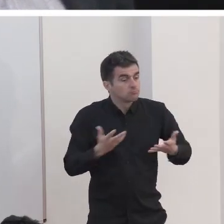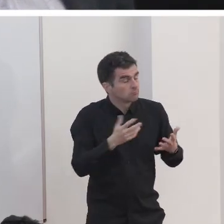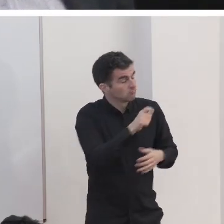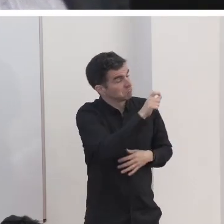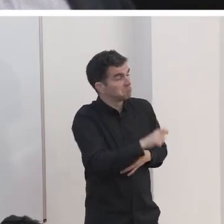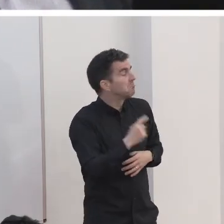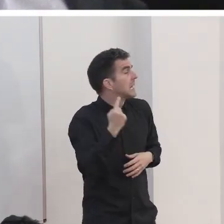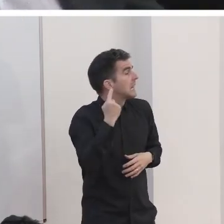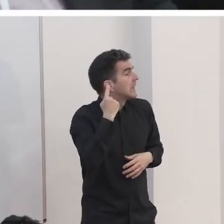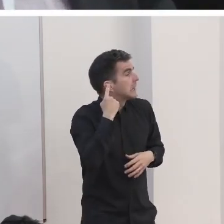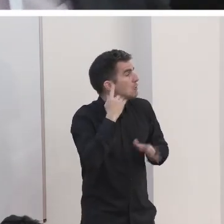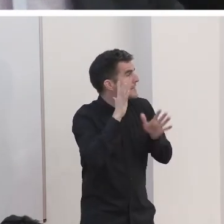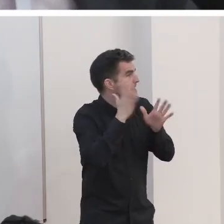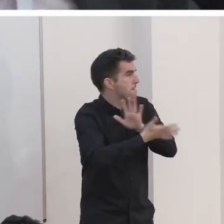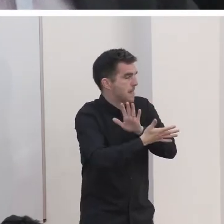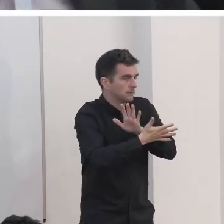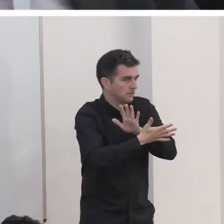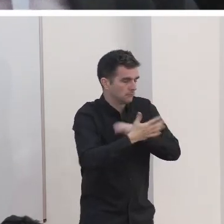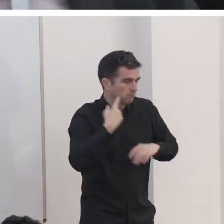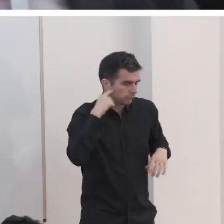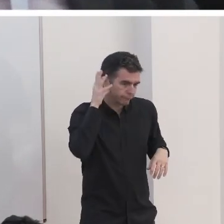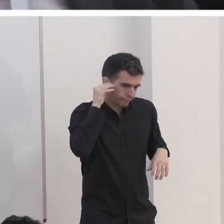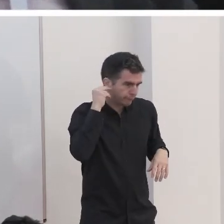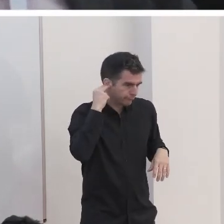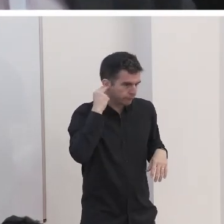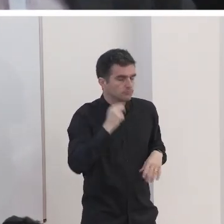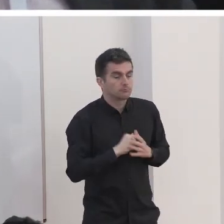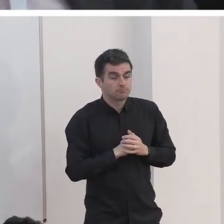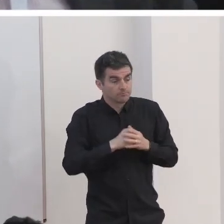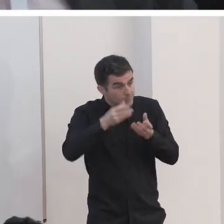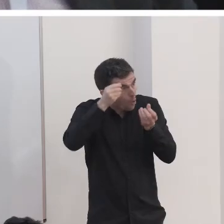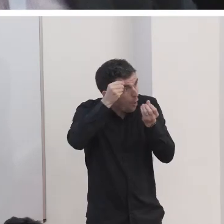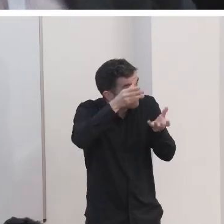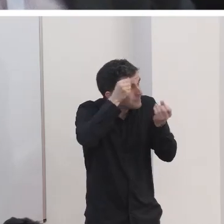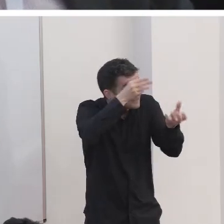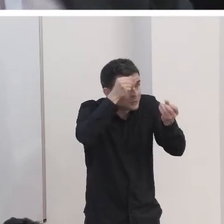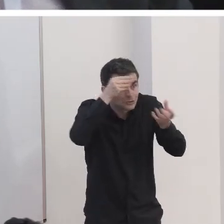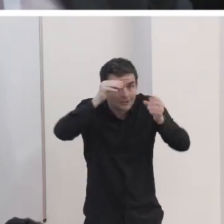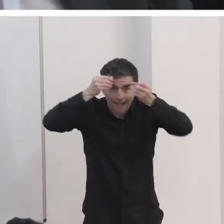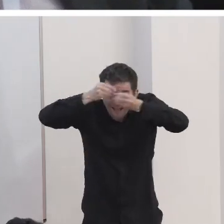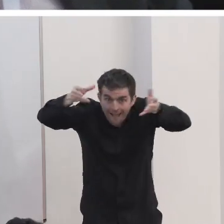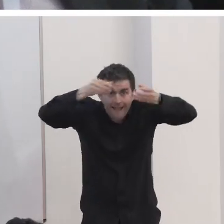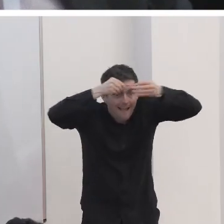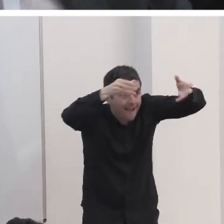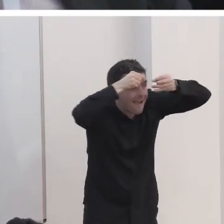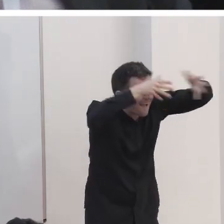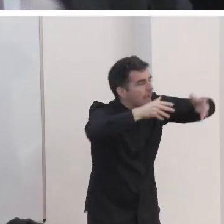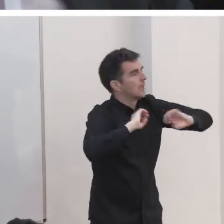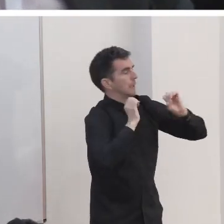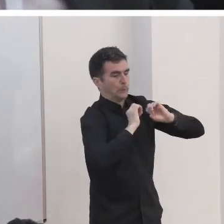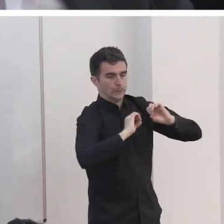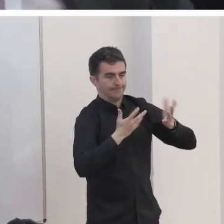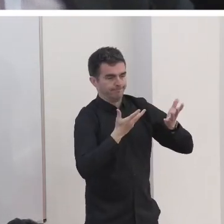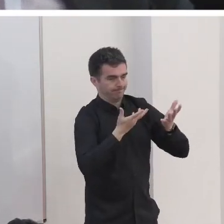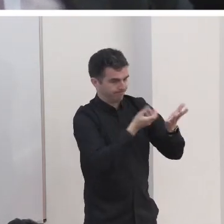spending a week at the police station, another week at the maximum center and prison, then